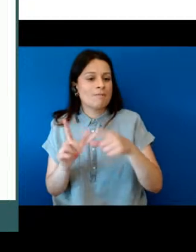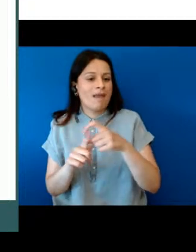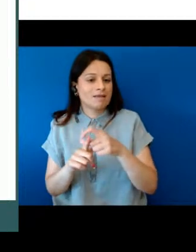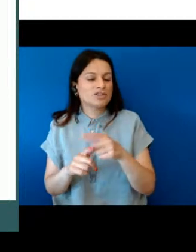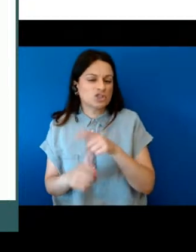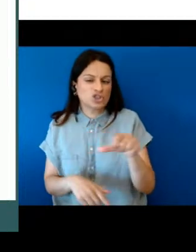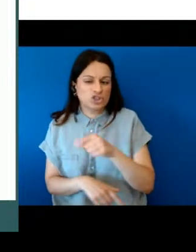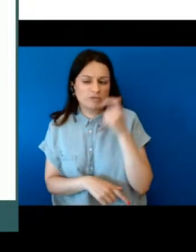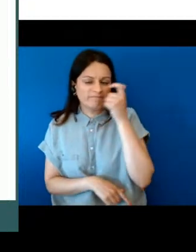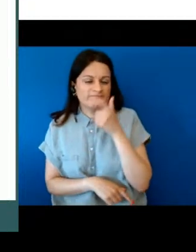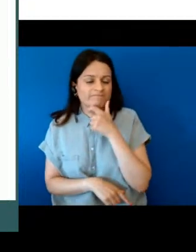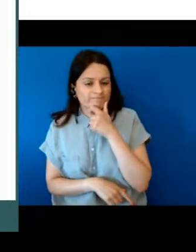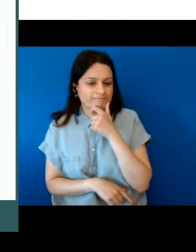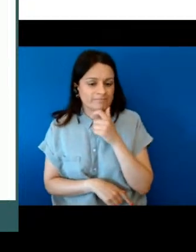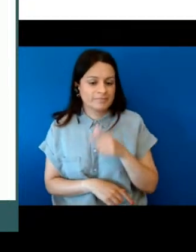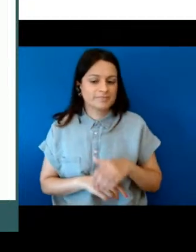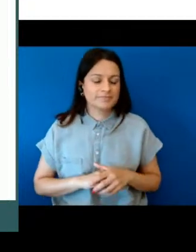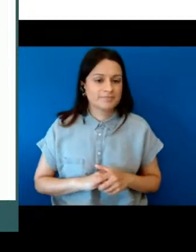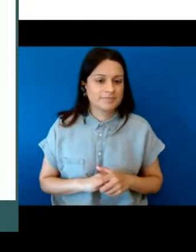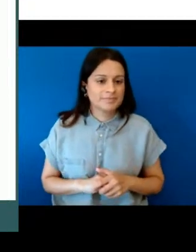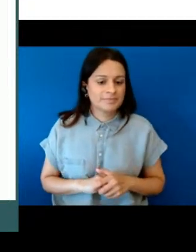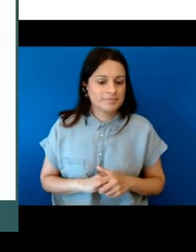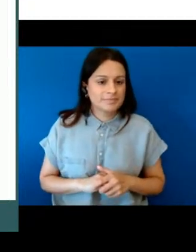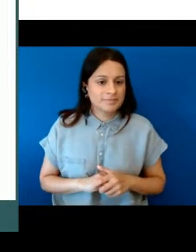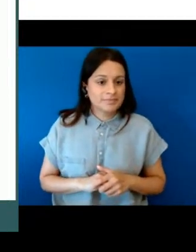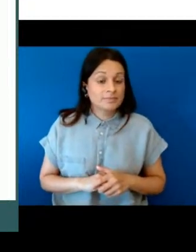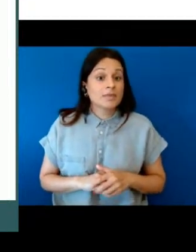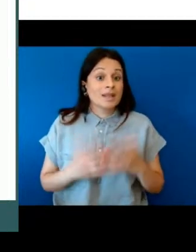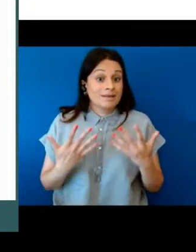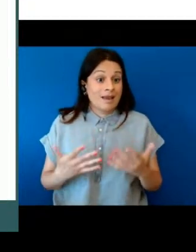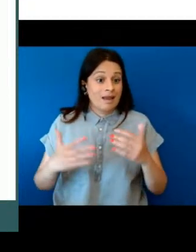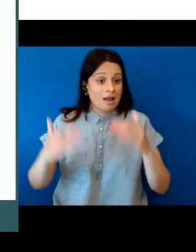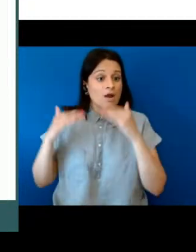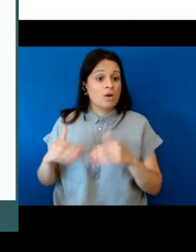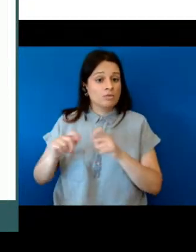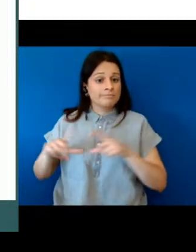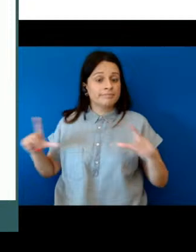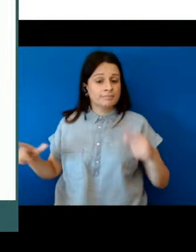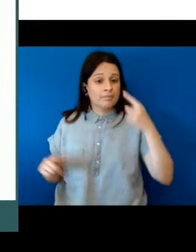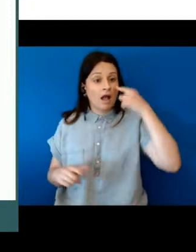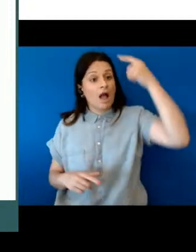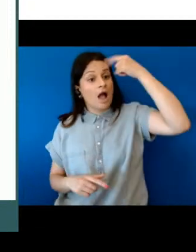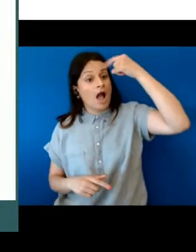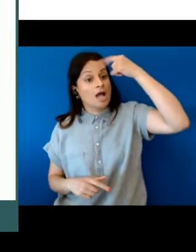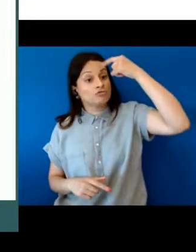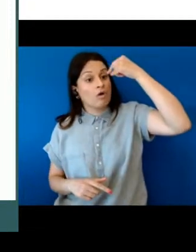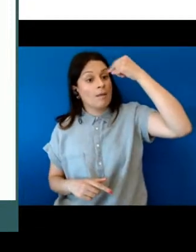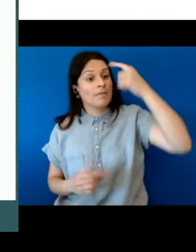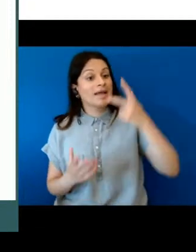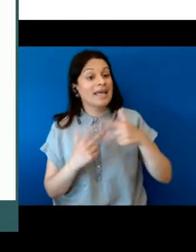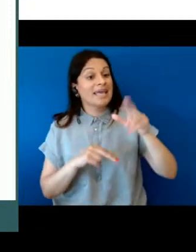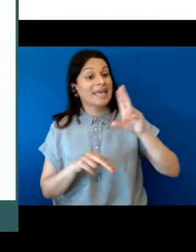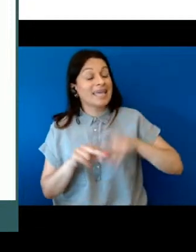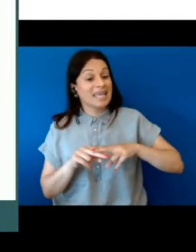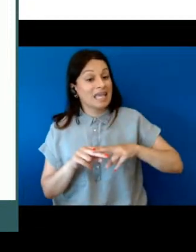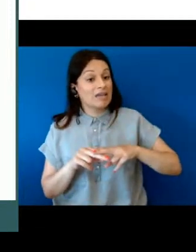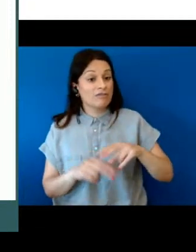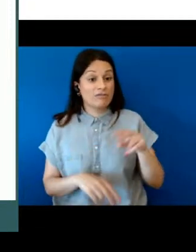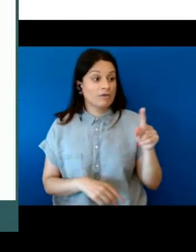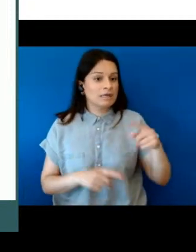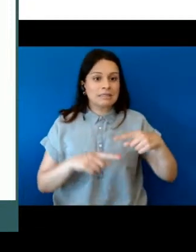So eye drops, one of the things that often patients do wrong is if they're prescribed more than one drop at a time is to put both drops in at